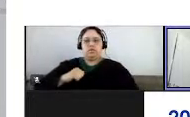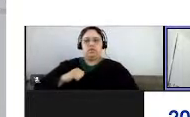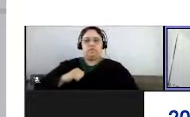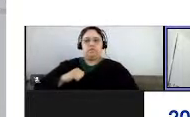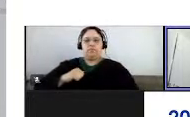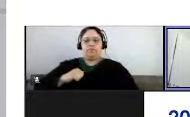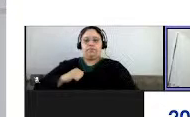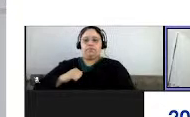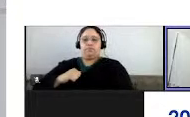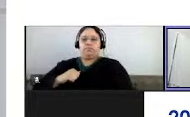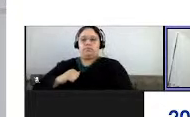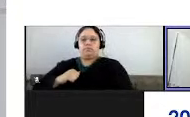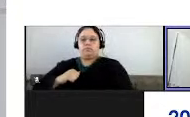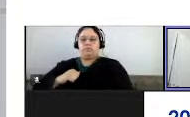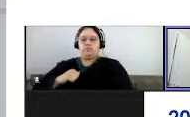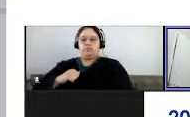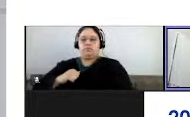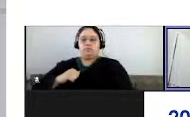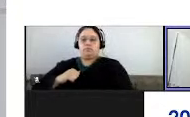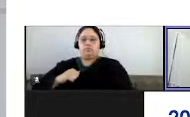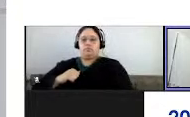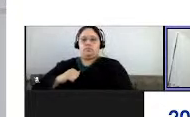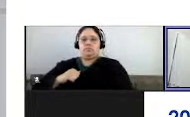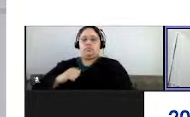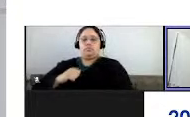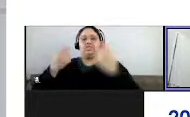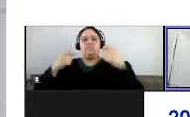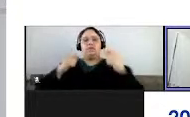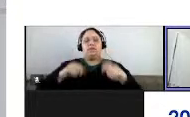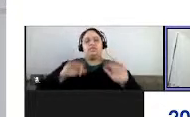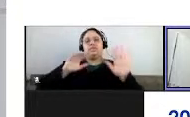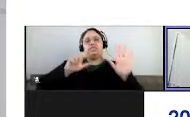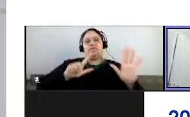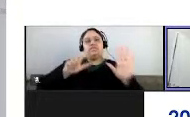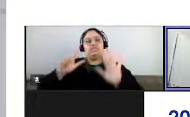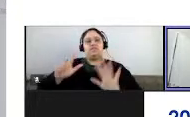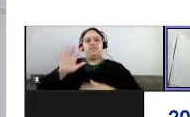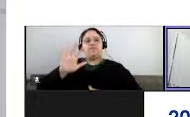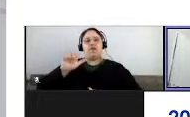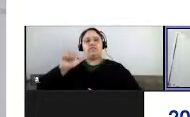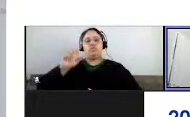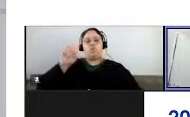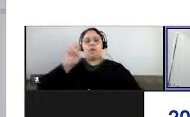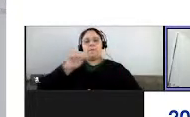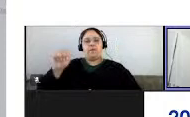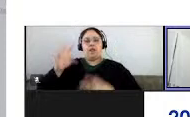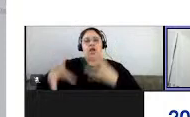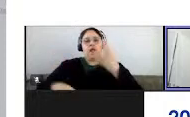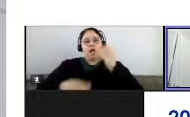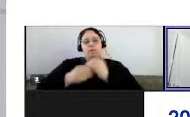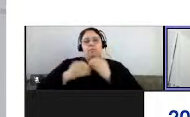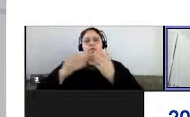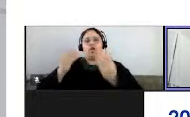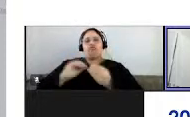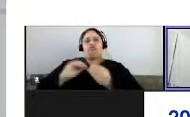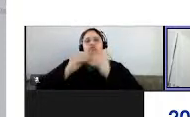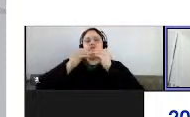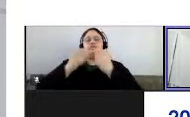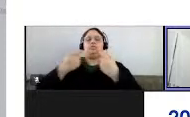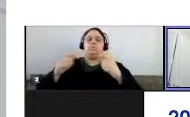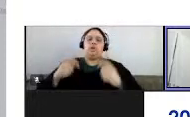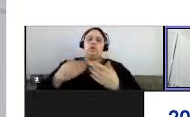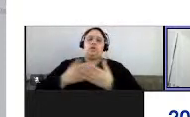100.8%, spent 77,561 million out of adjusted estimate of